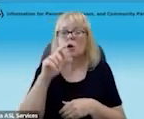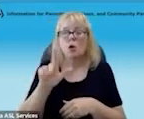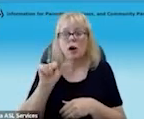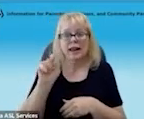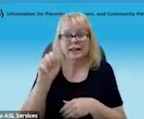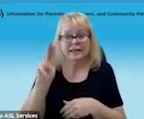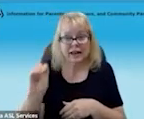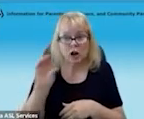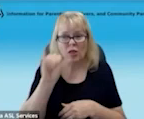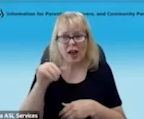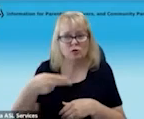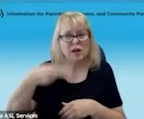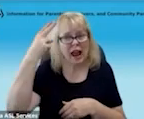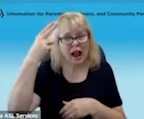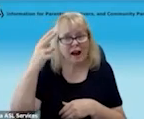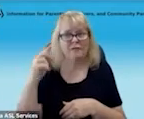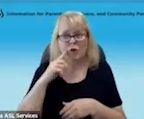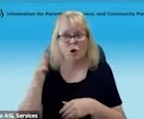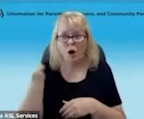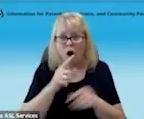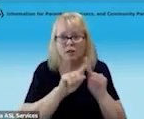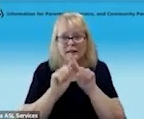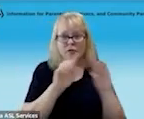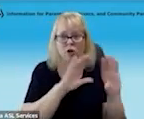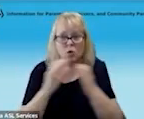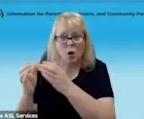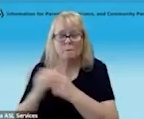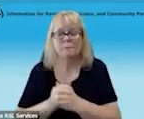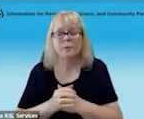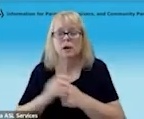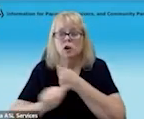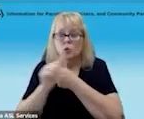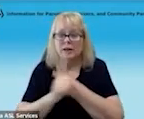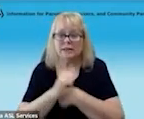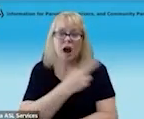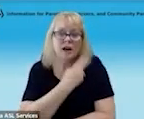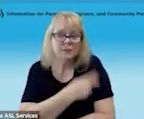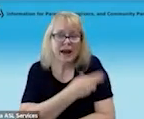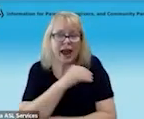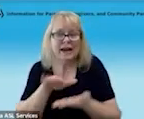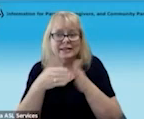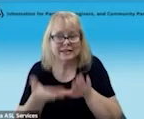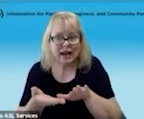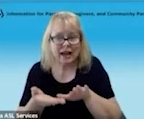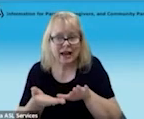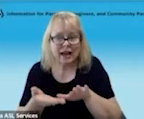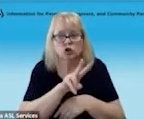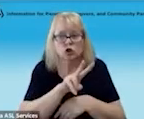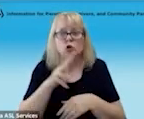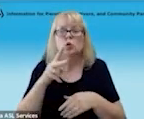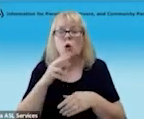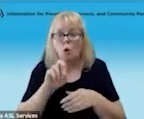COVID-19 in American Indian or Alaska Native, Black or African American, and Hispanic or